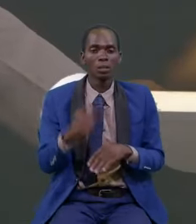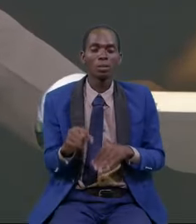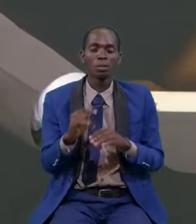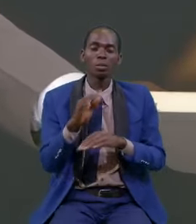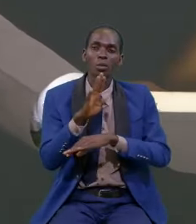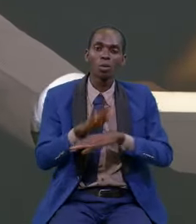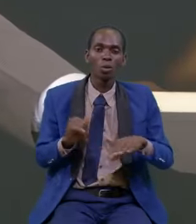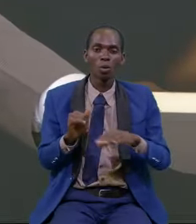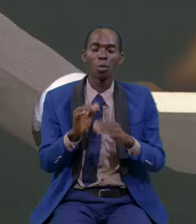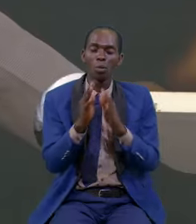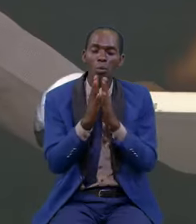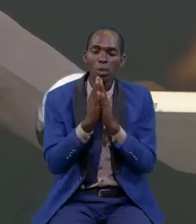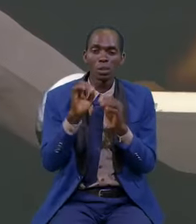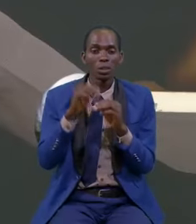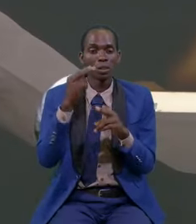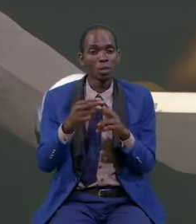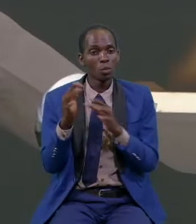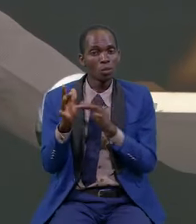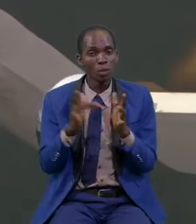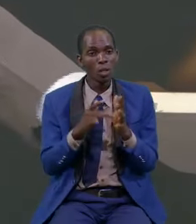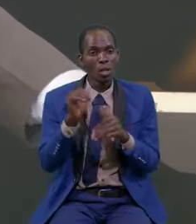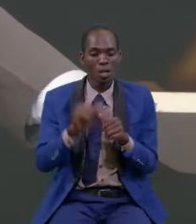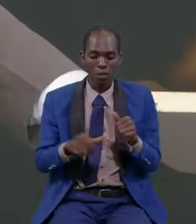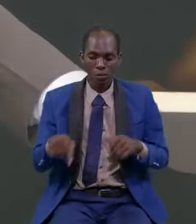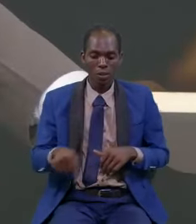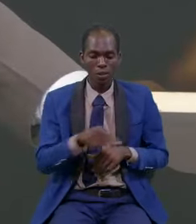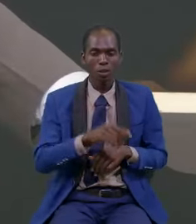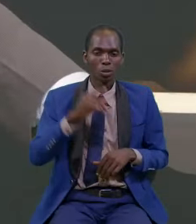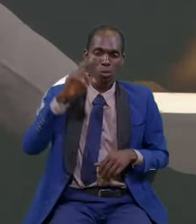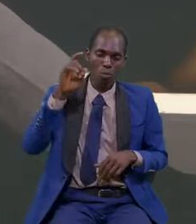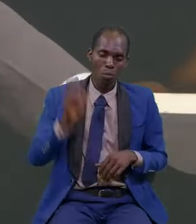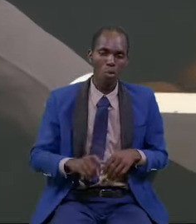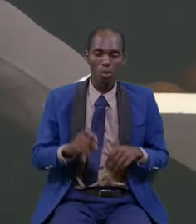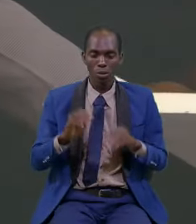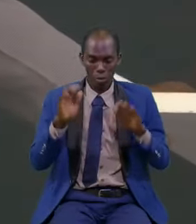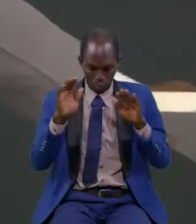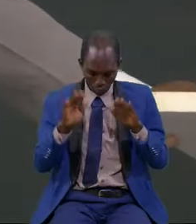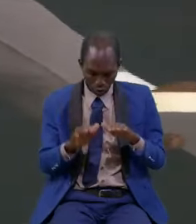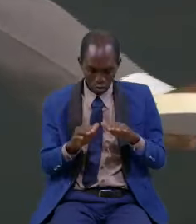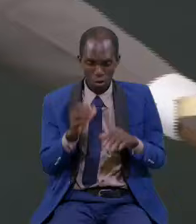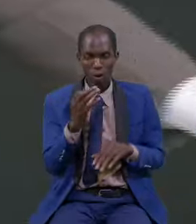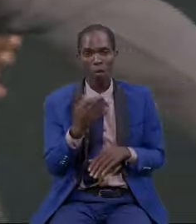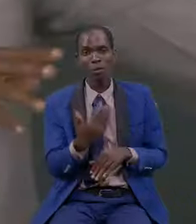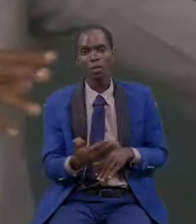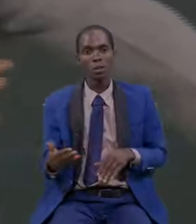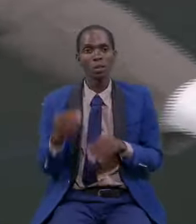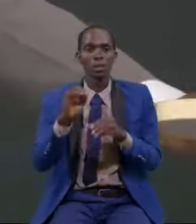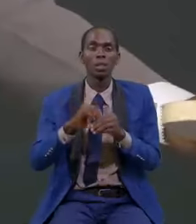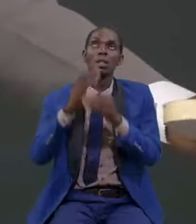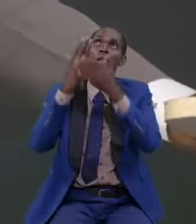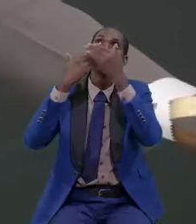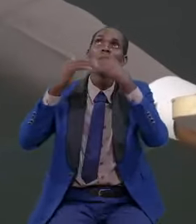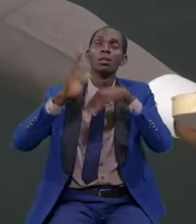knee shall bow, of things in heaven and things